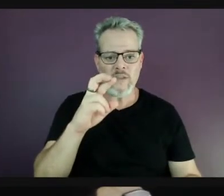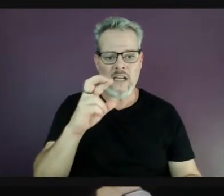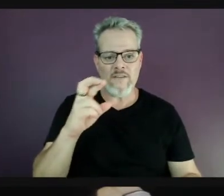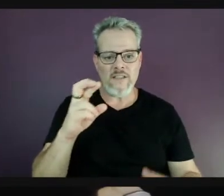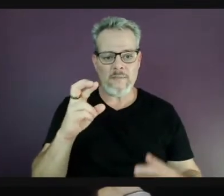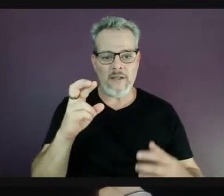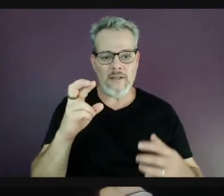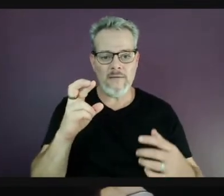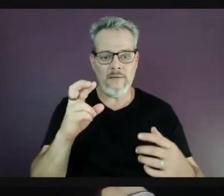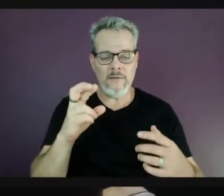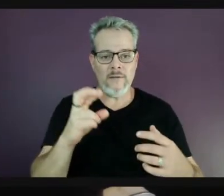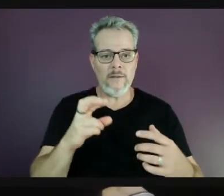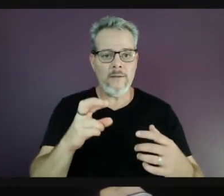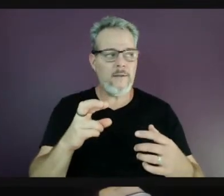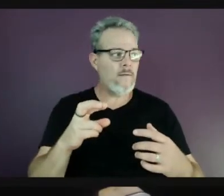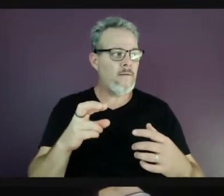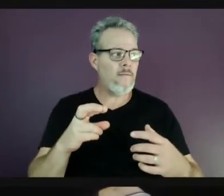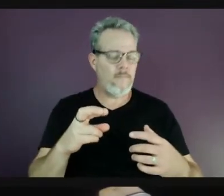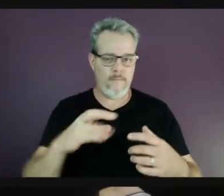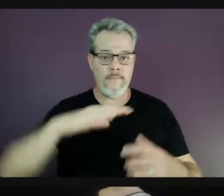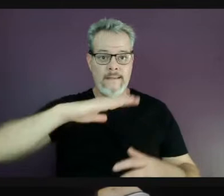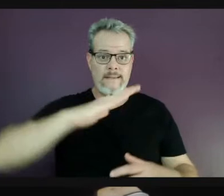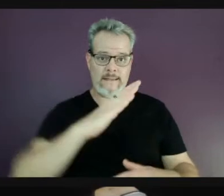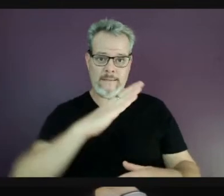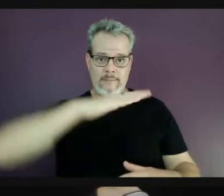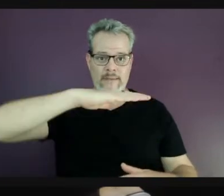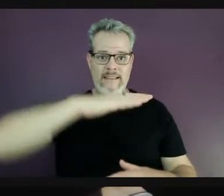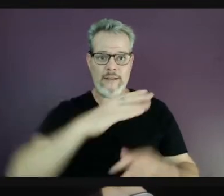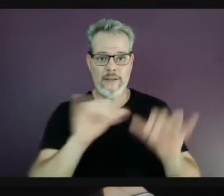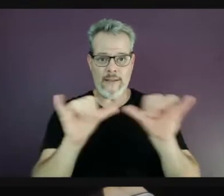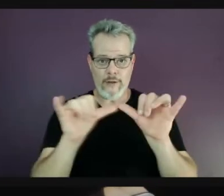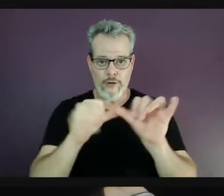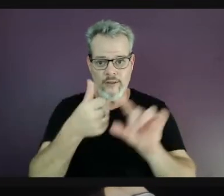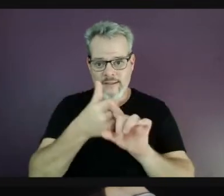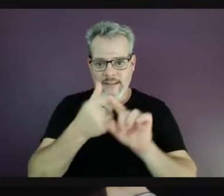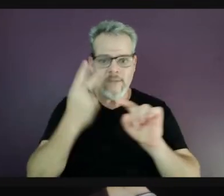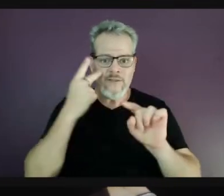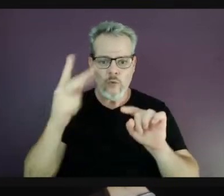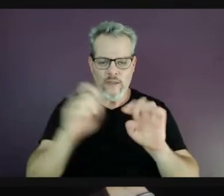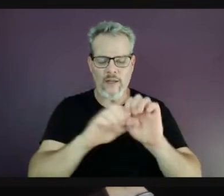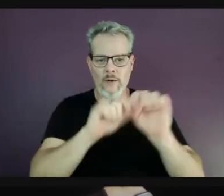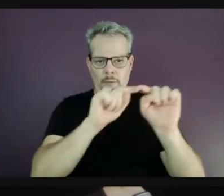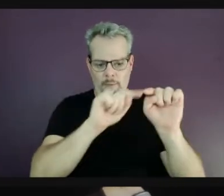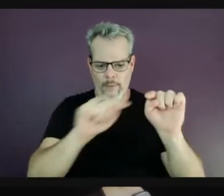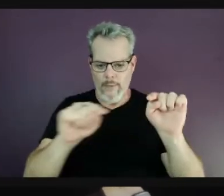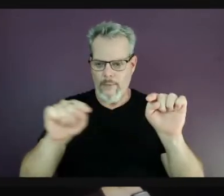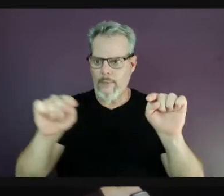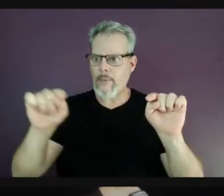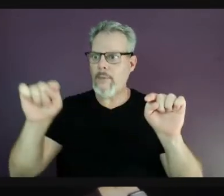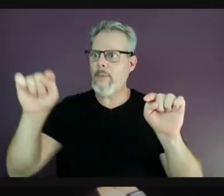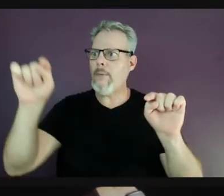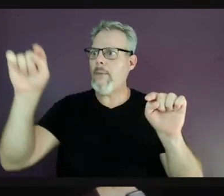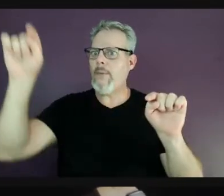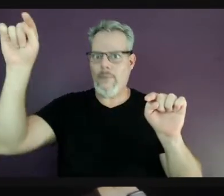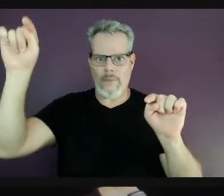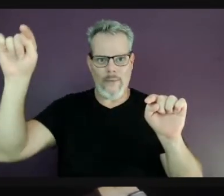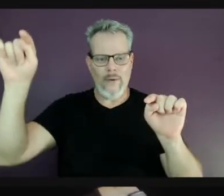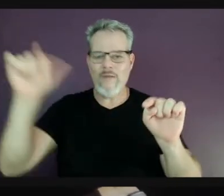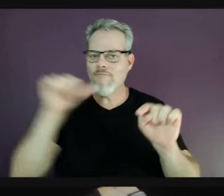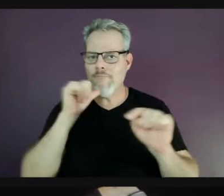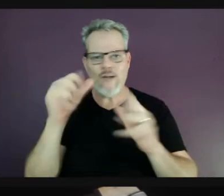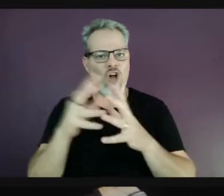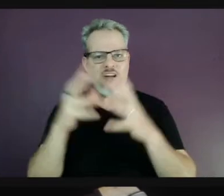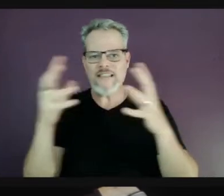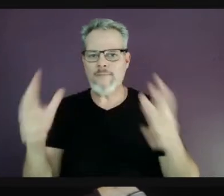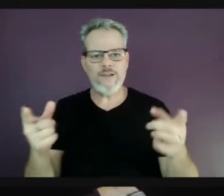of inflation to the east, the area where we showed on that map by the USGS, but not as much happening